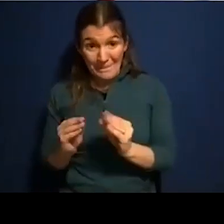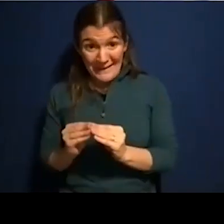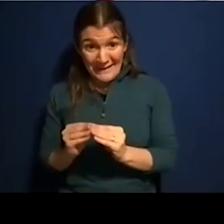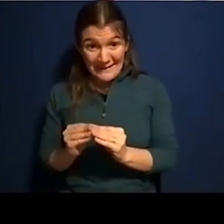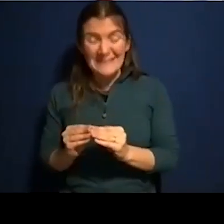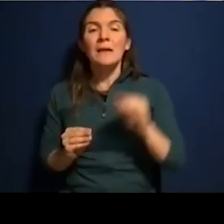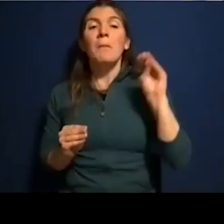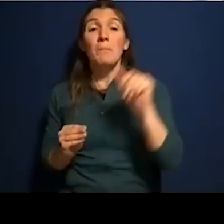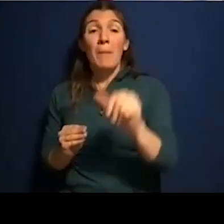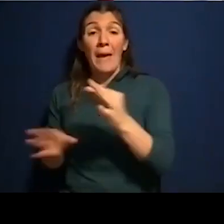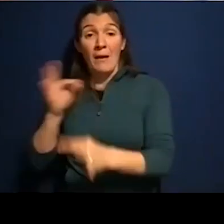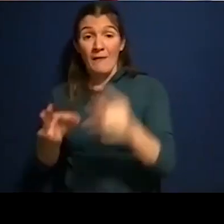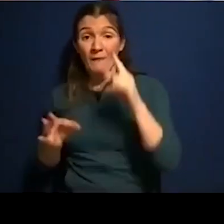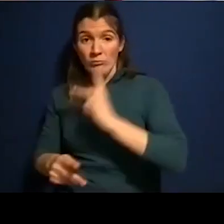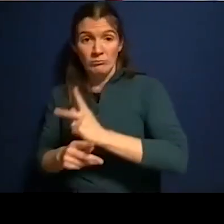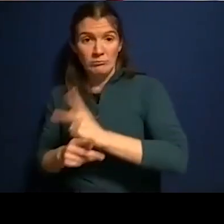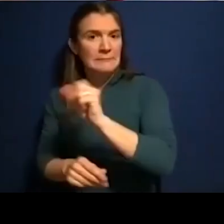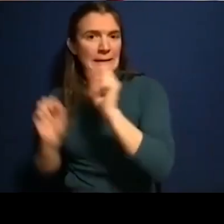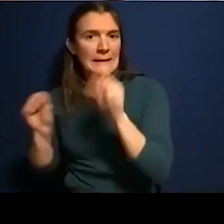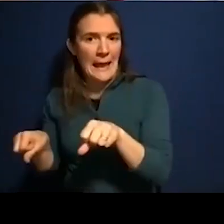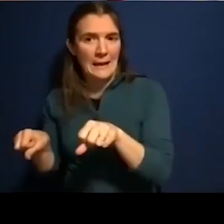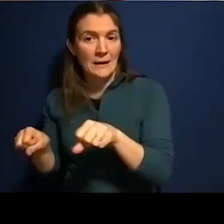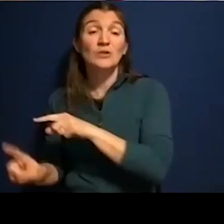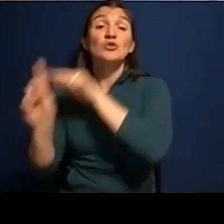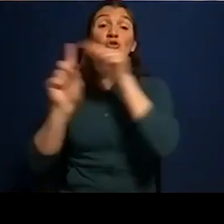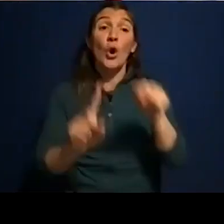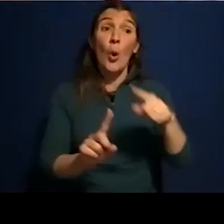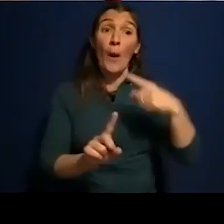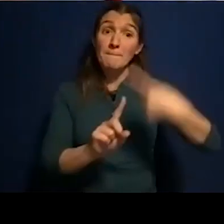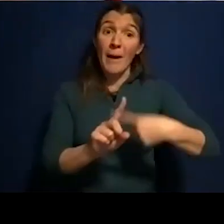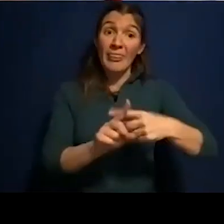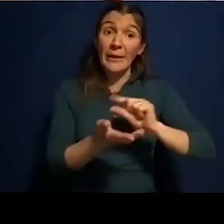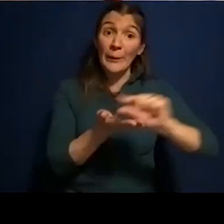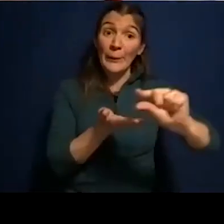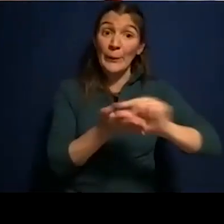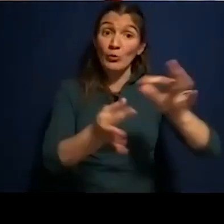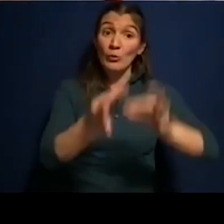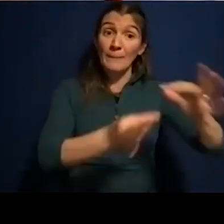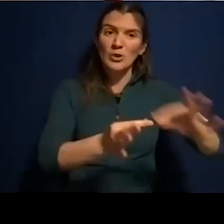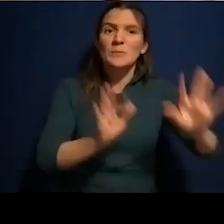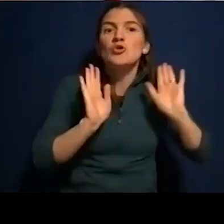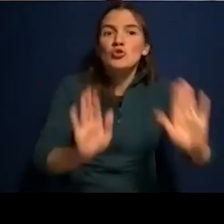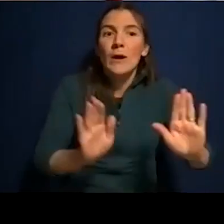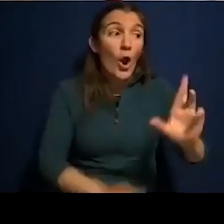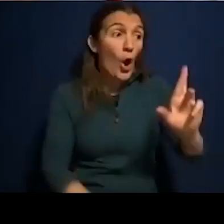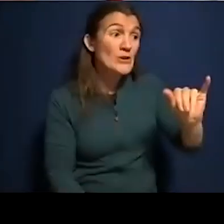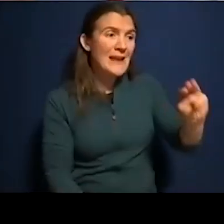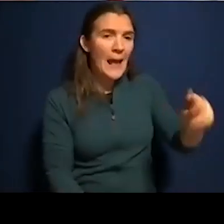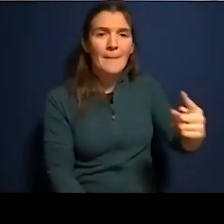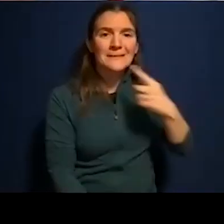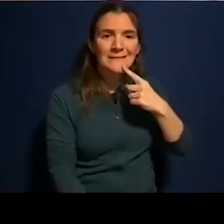back to this monthly idea, which I think is great, because I think it's in the spirit of what RTM wanted. And I think